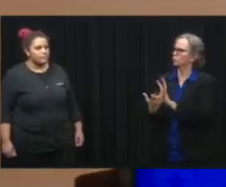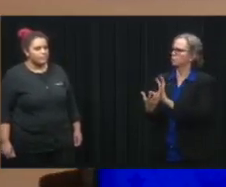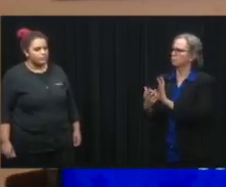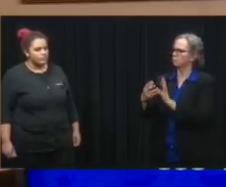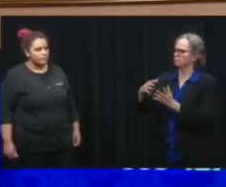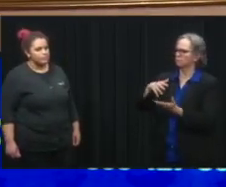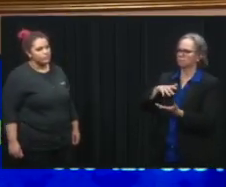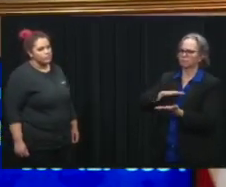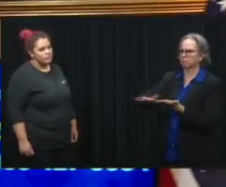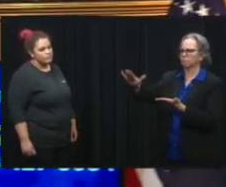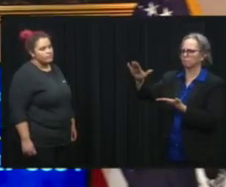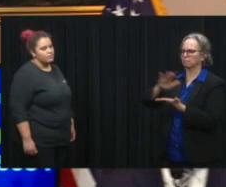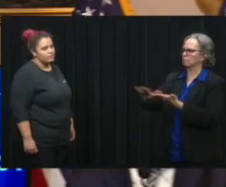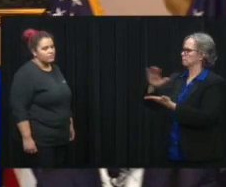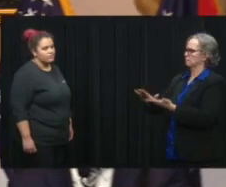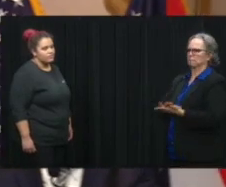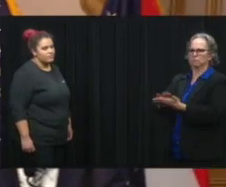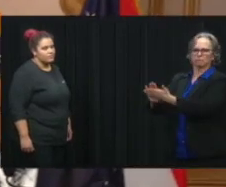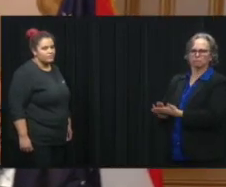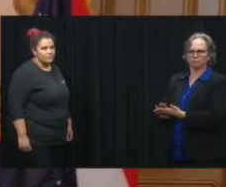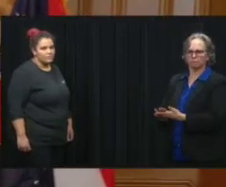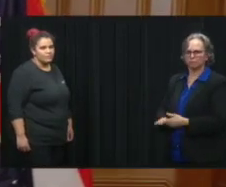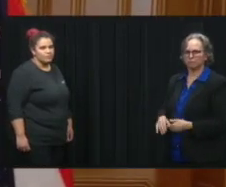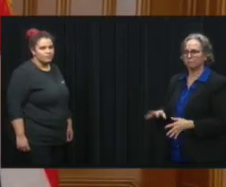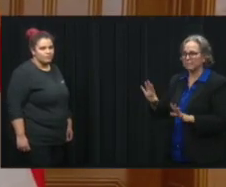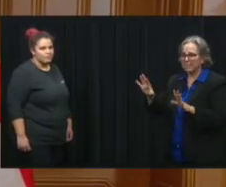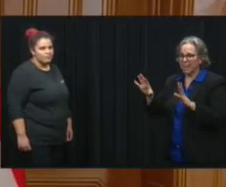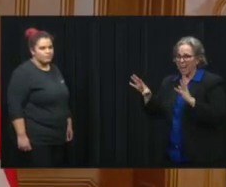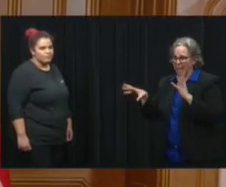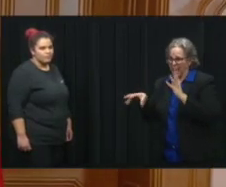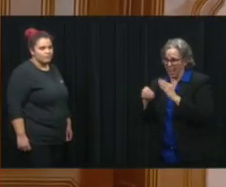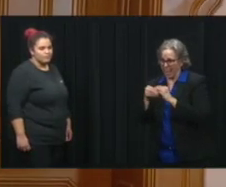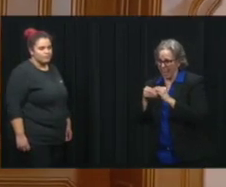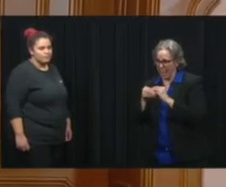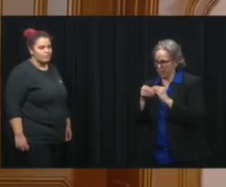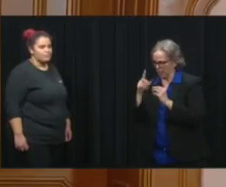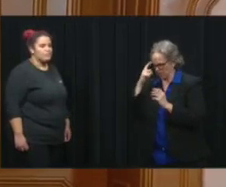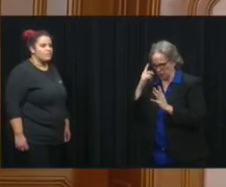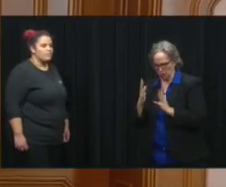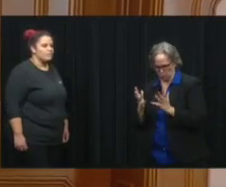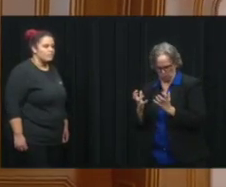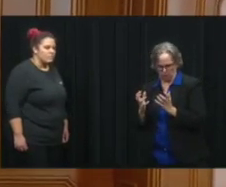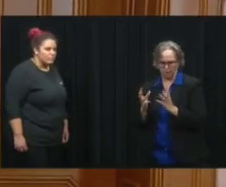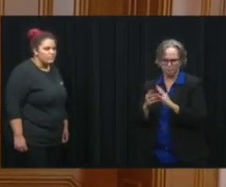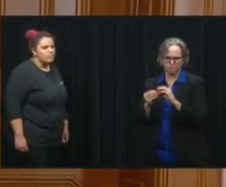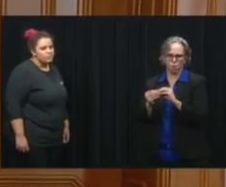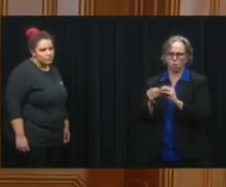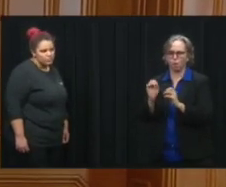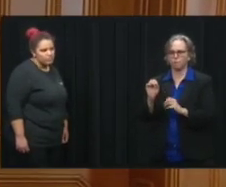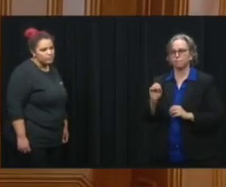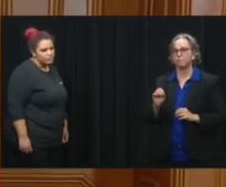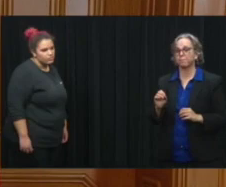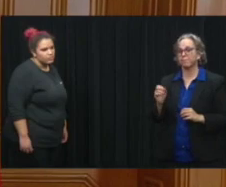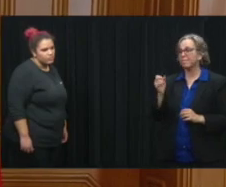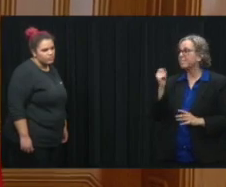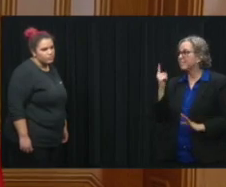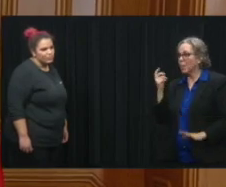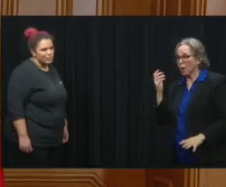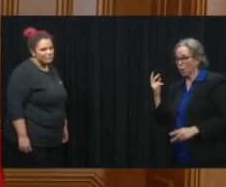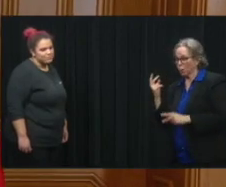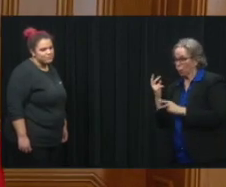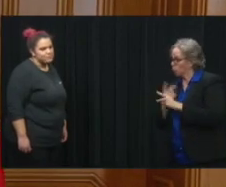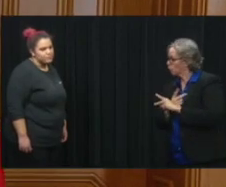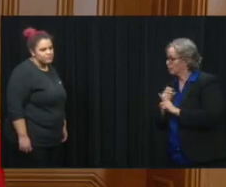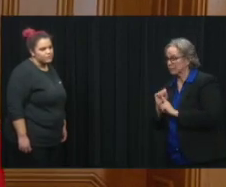worst nightmare is that we would be in a position where we would have to take those guidelines, and doctors and